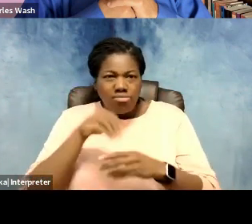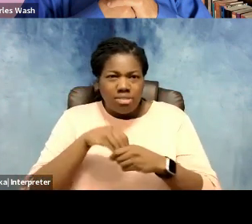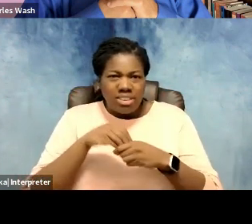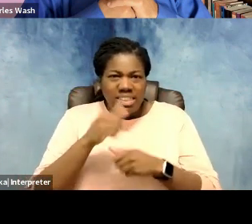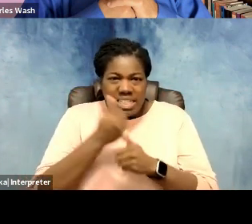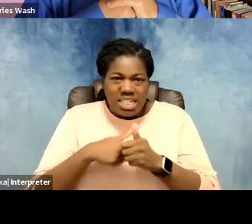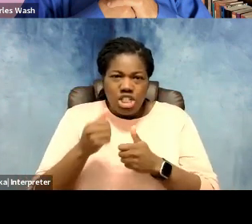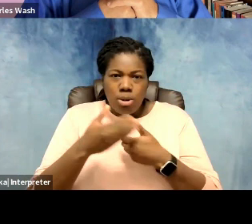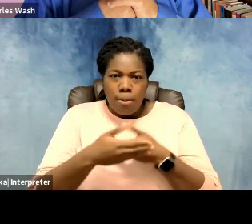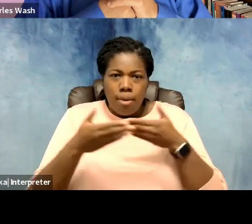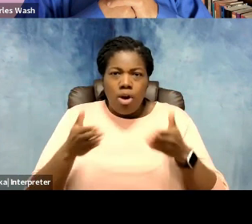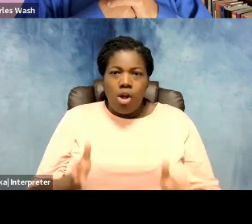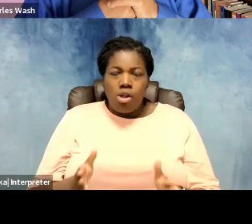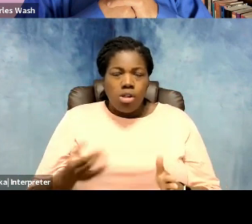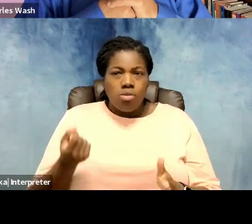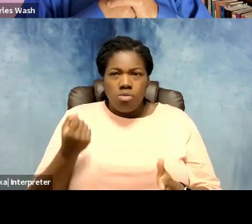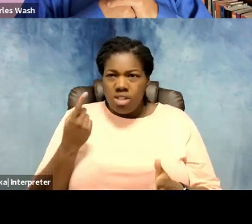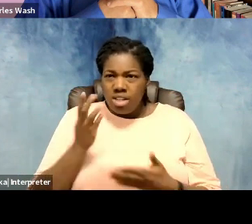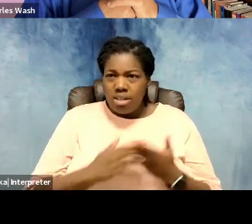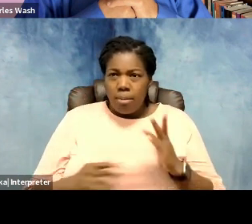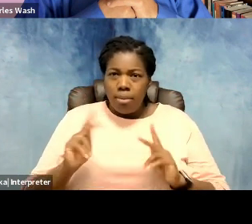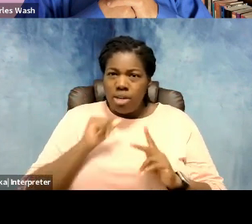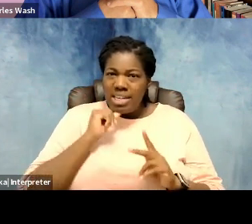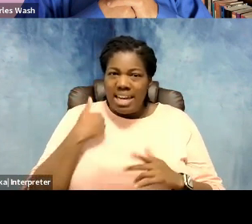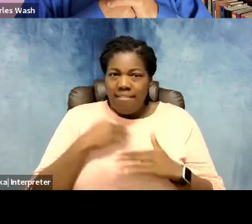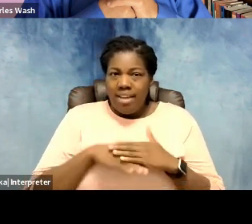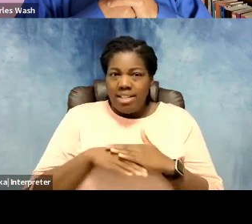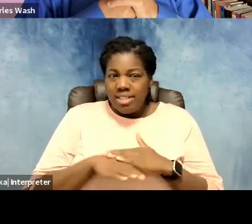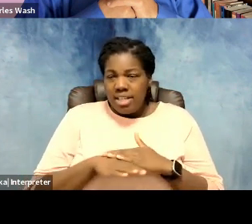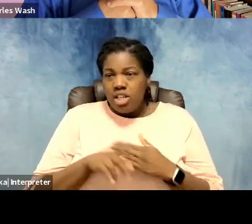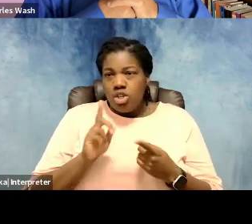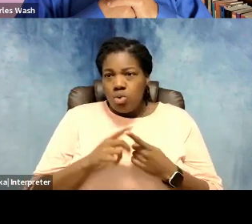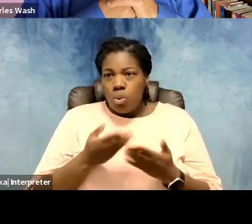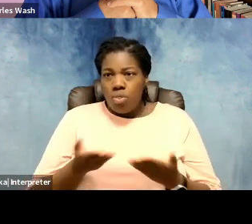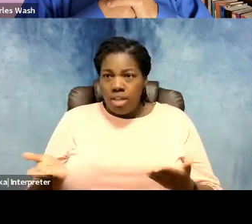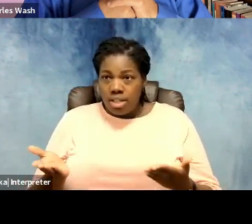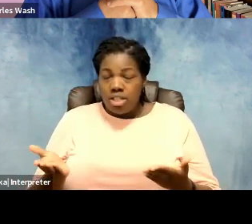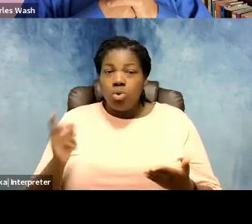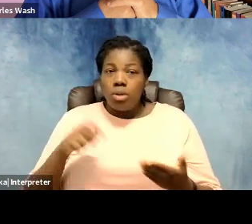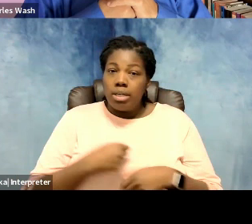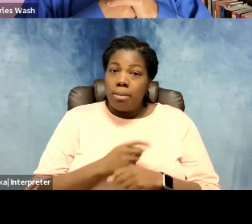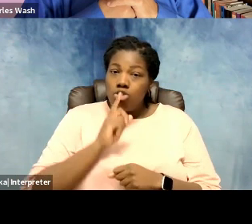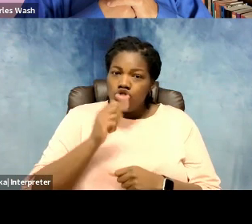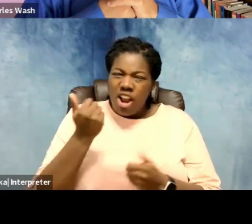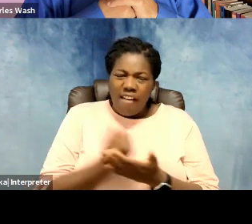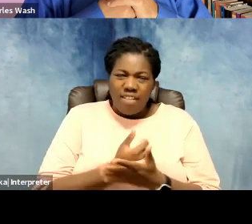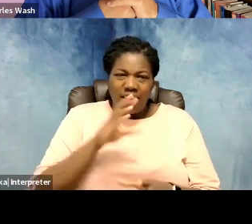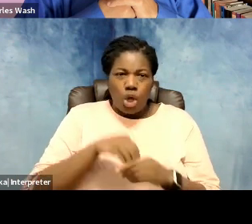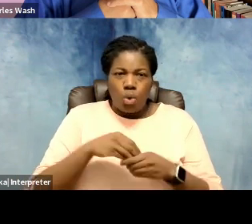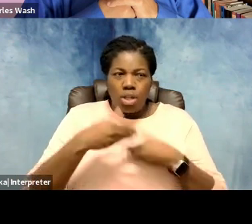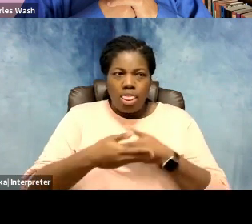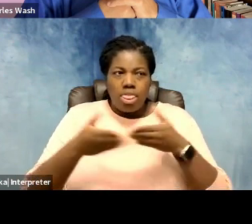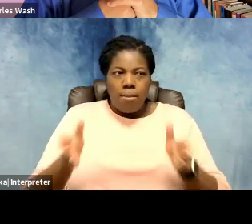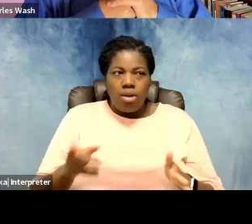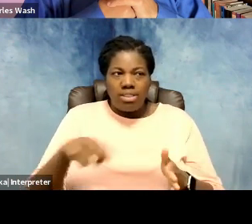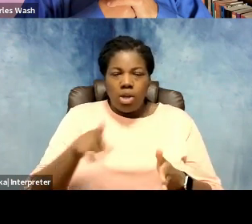each one. We understood some people didn't have access to items. And so we needed to make sure that everything was in that box that they